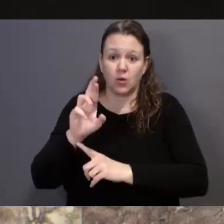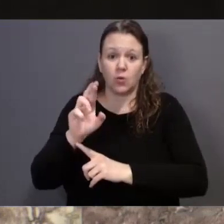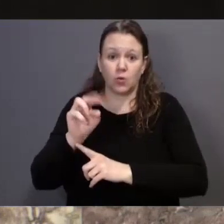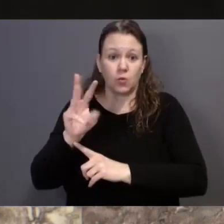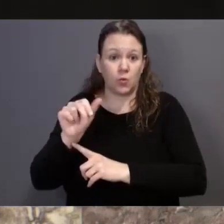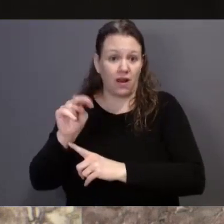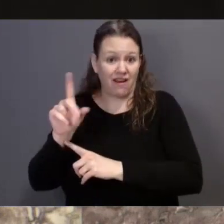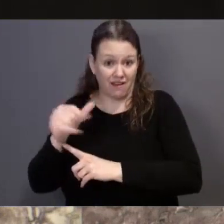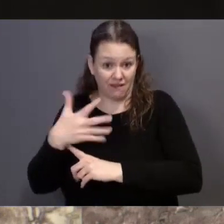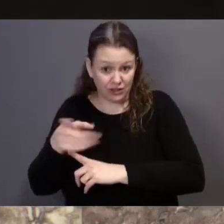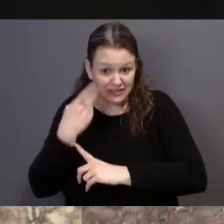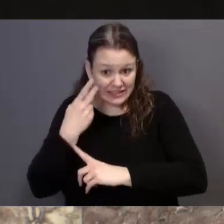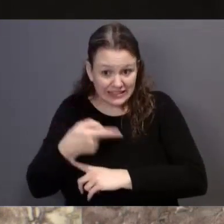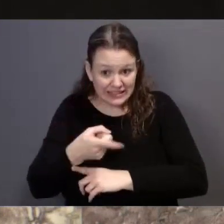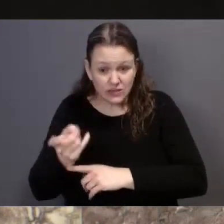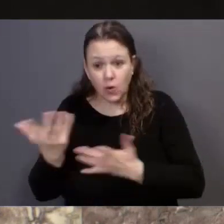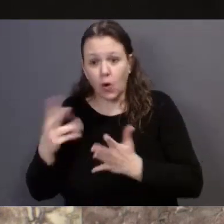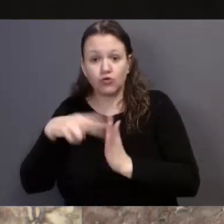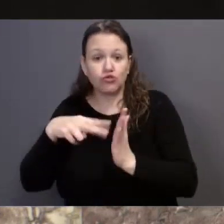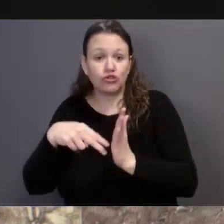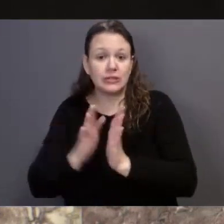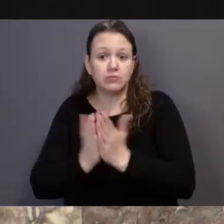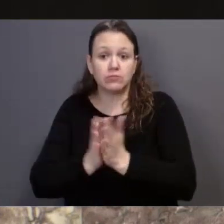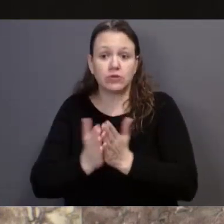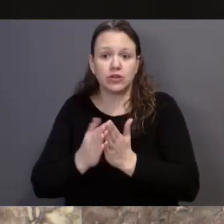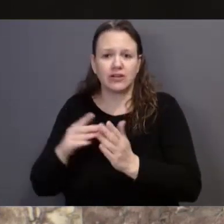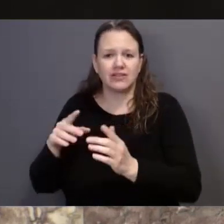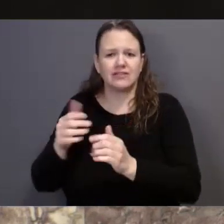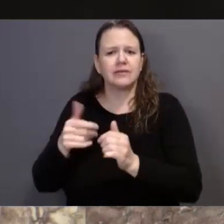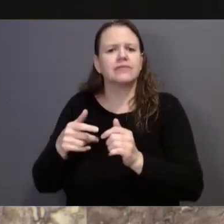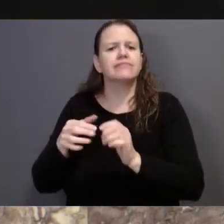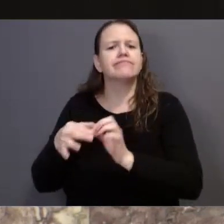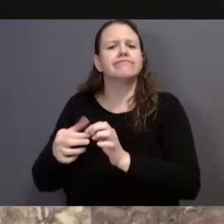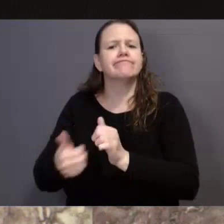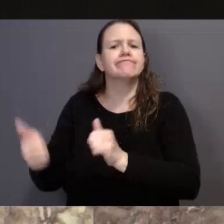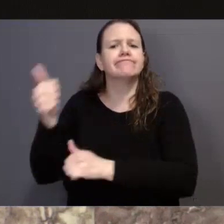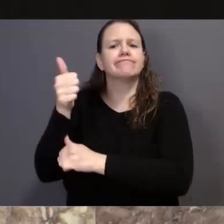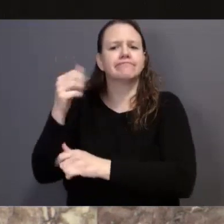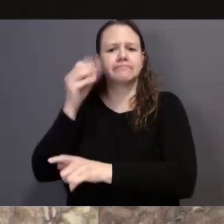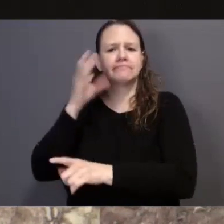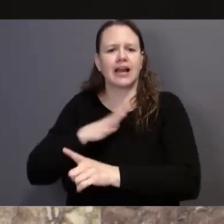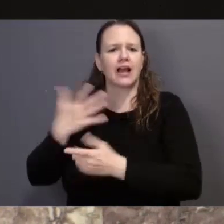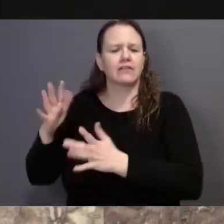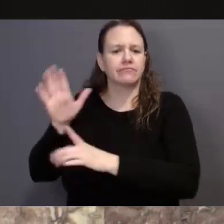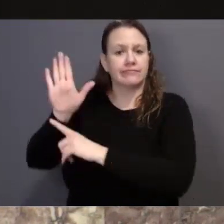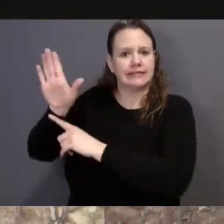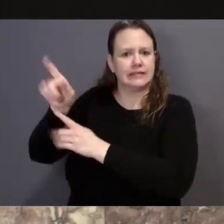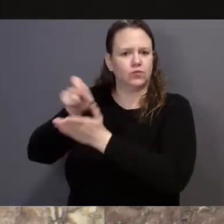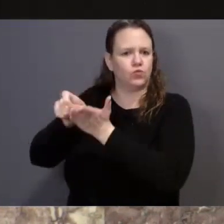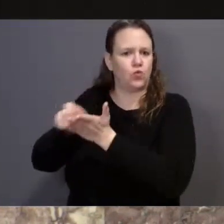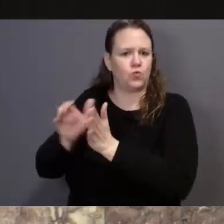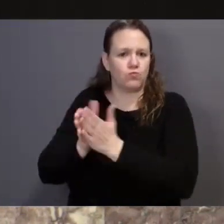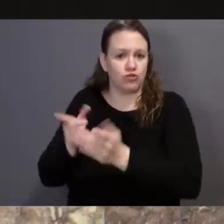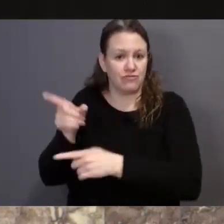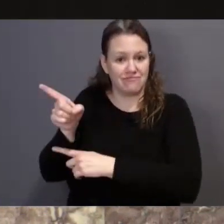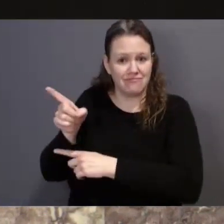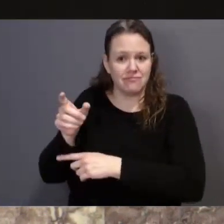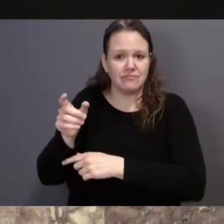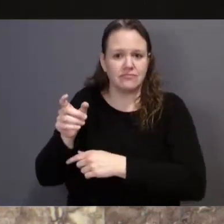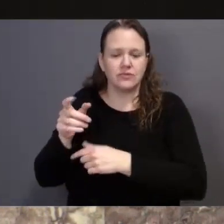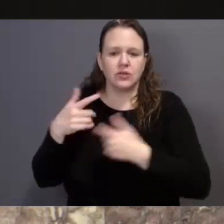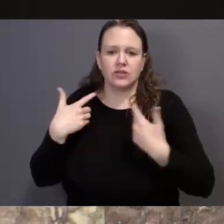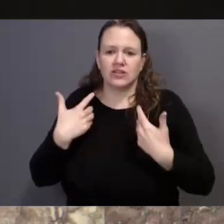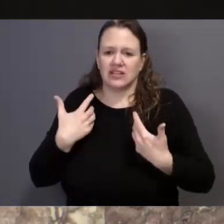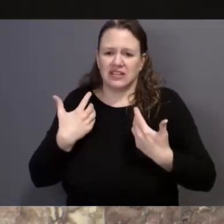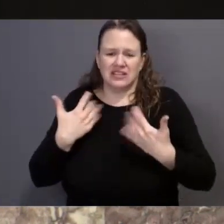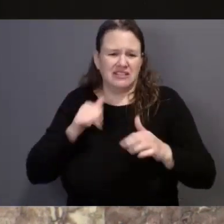few that tried to bring the world's attention to Rwanda without success. One of these was General Dallaire, who for me is a true Canadian hero. He